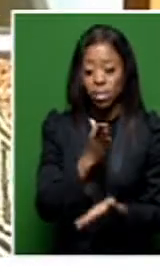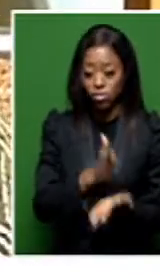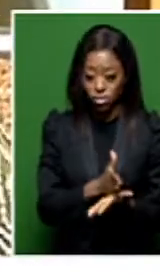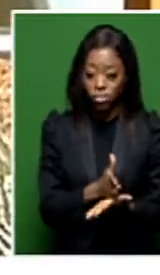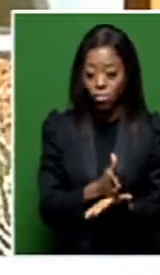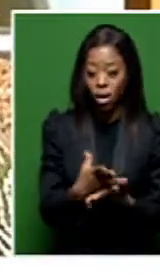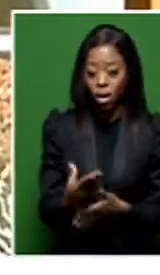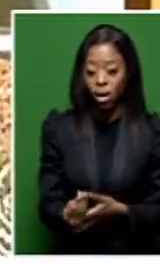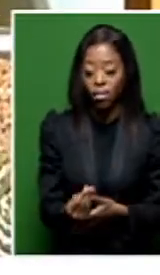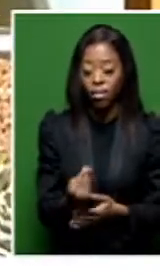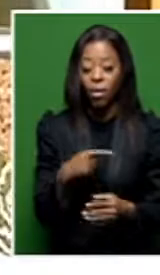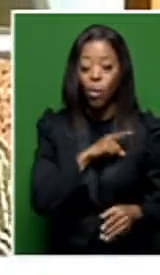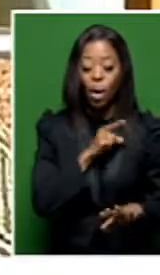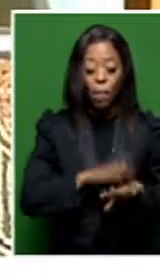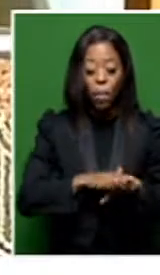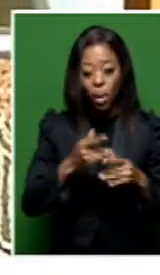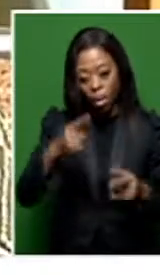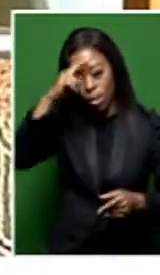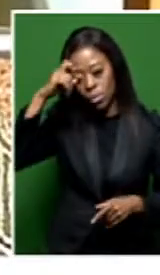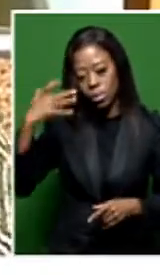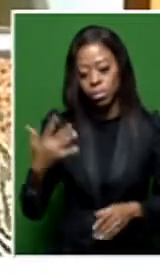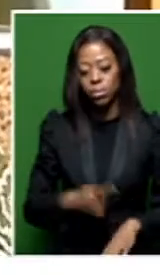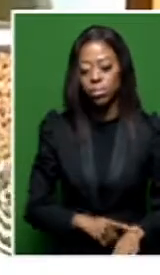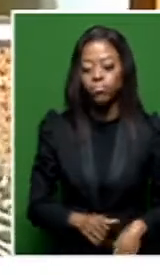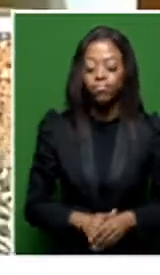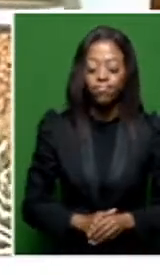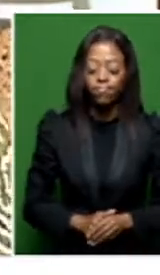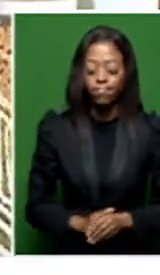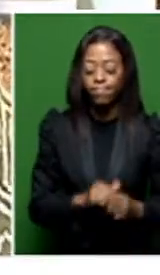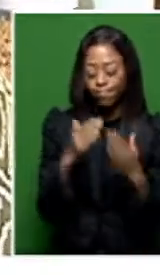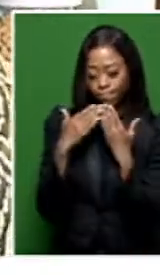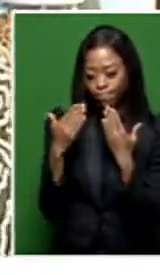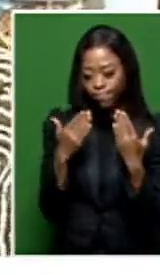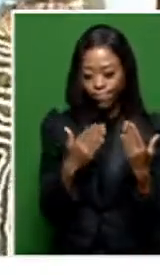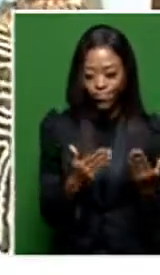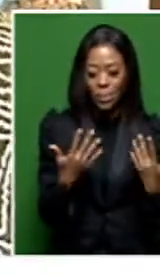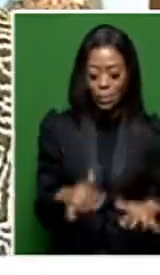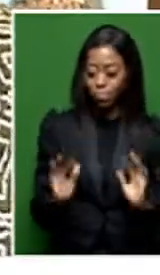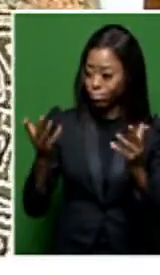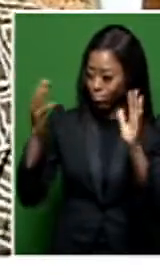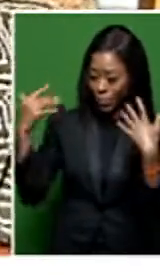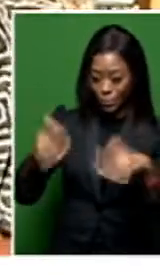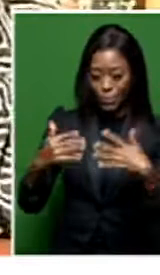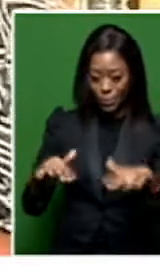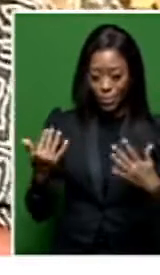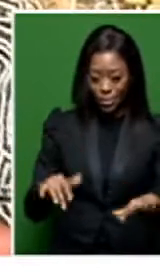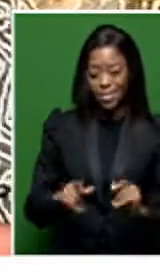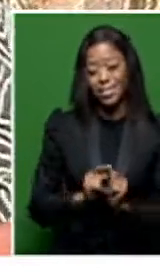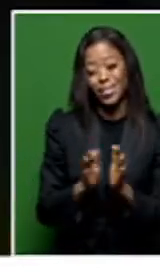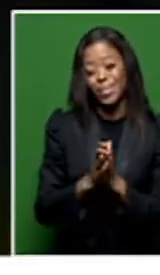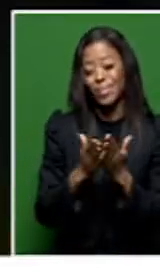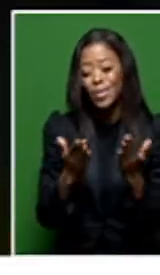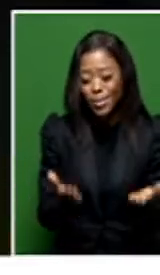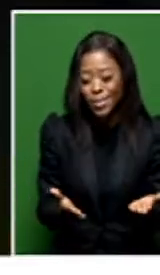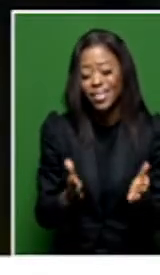I have, especially now in the summer. In the summer. Thank you so much, Chef Mokgadi. Congratulations on your debut book.